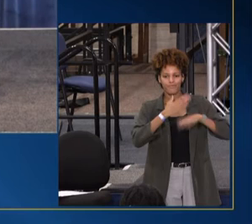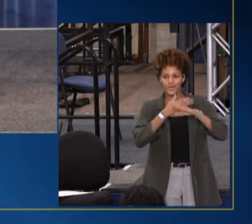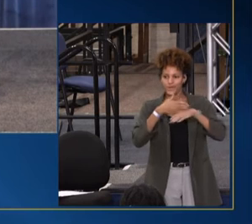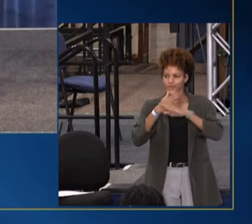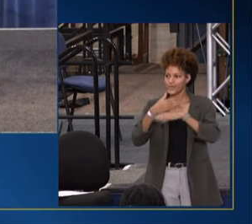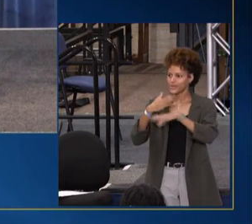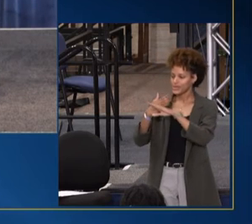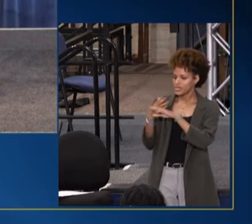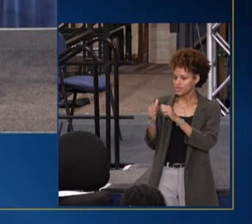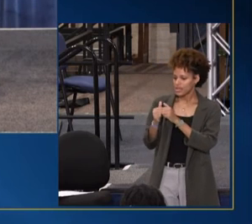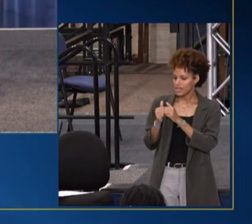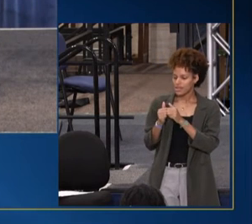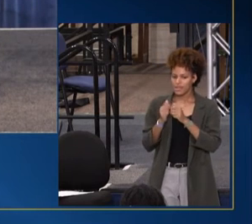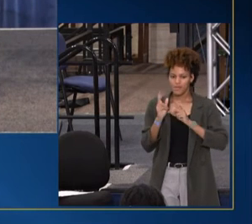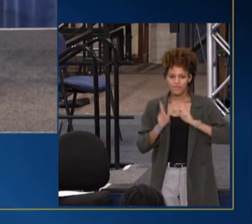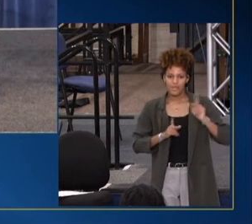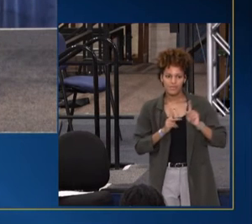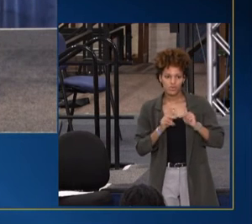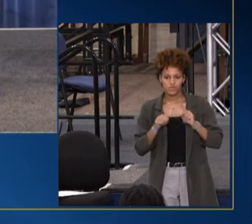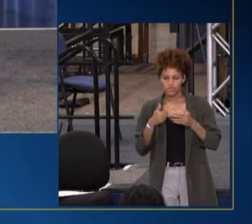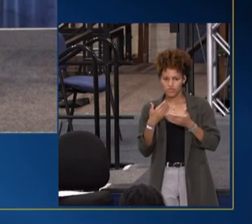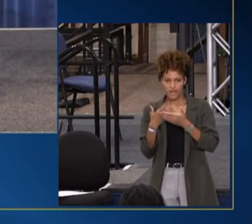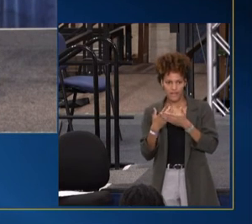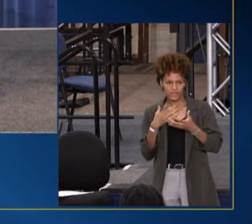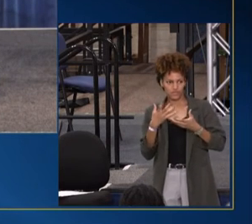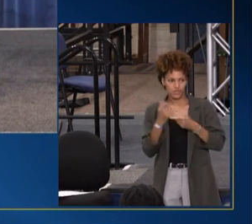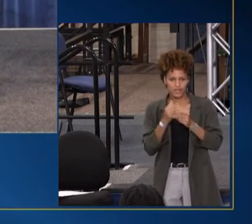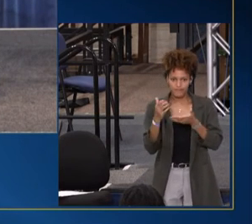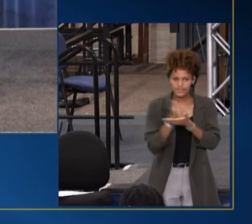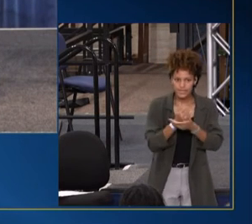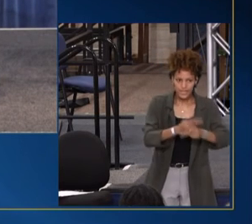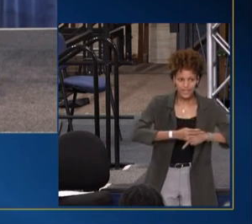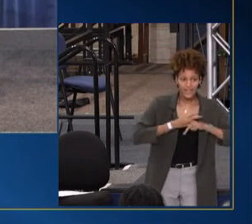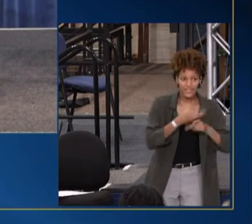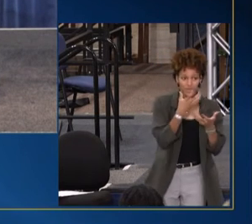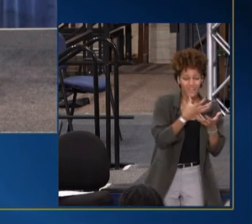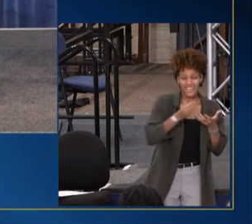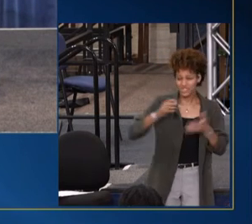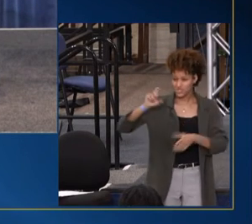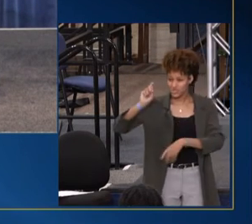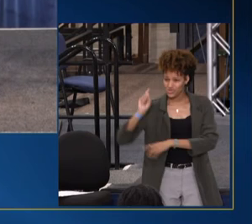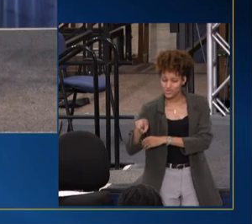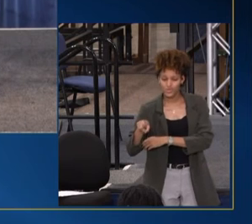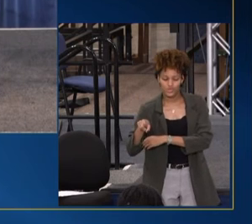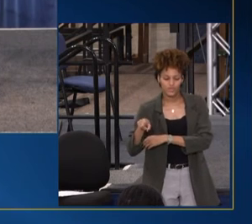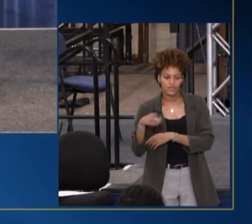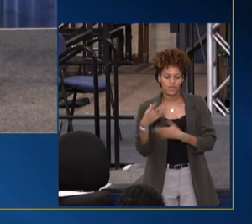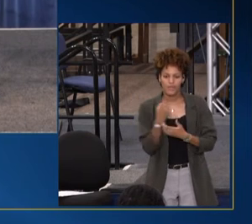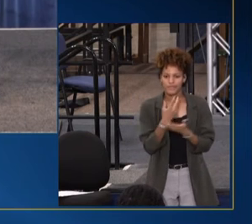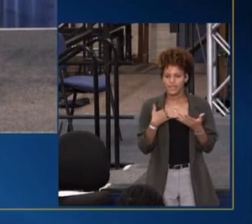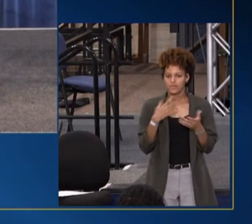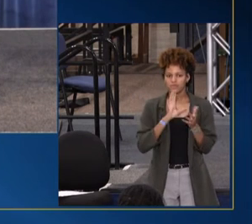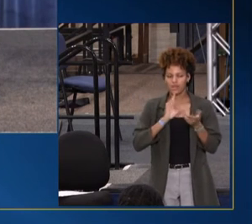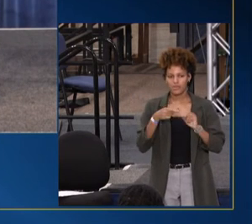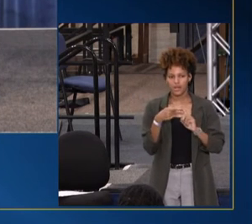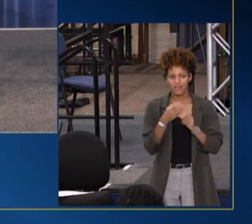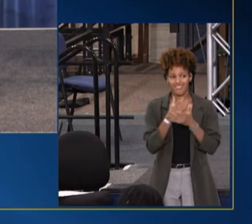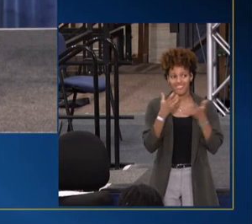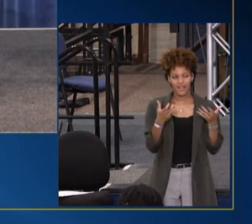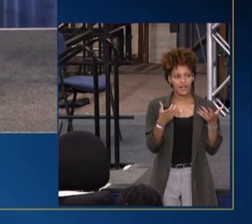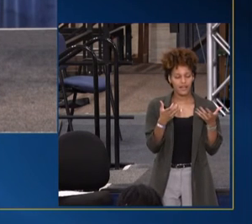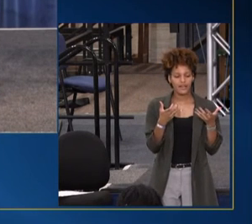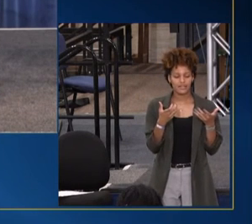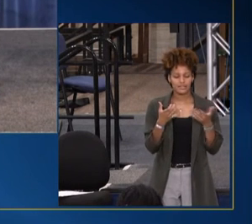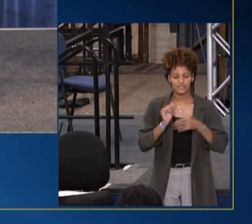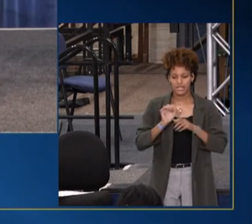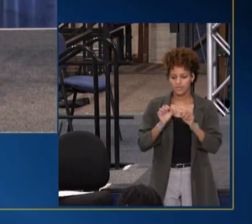come between people and getting to the care that they need, want, and deserve. You know, one of the things that we talk about a lot, I mean, even